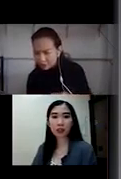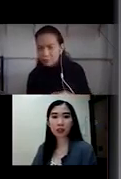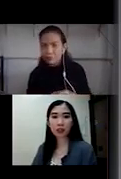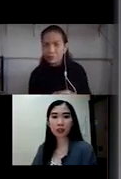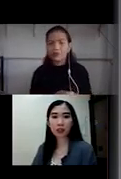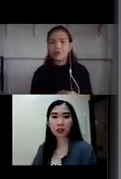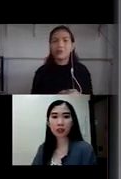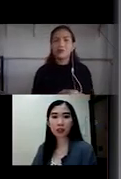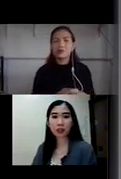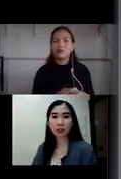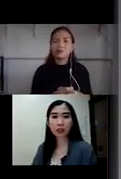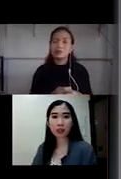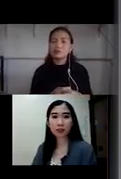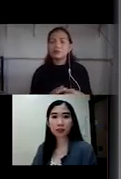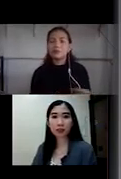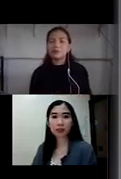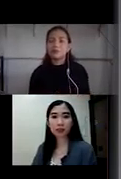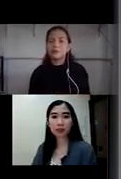it.